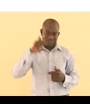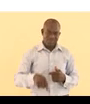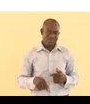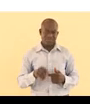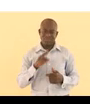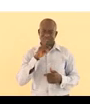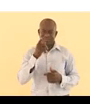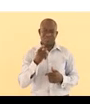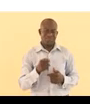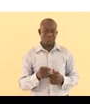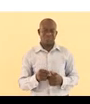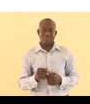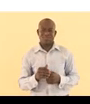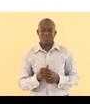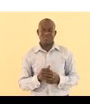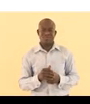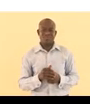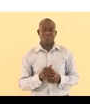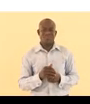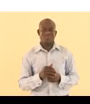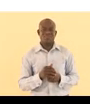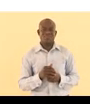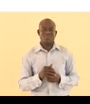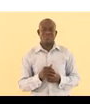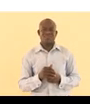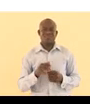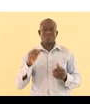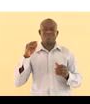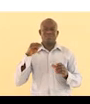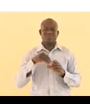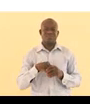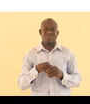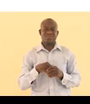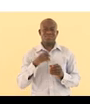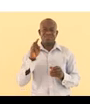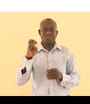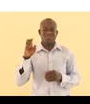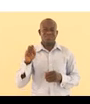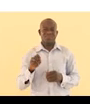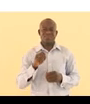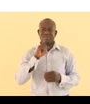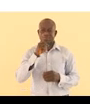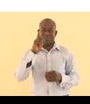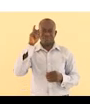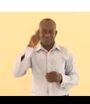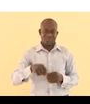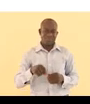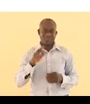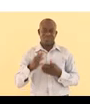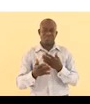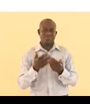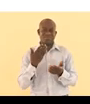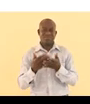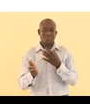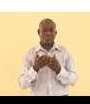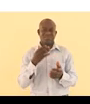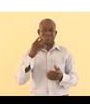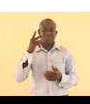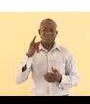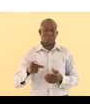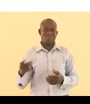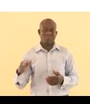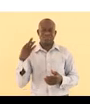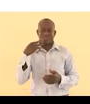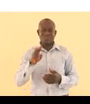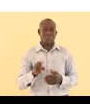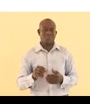told. No matter how embarrassing, truth must be told. Indeed, truth must be told. Whatever the pretensions